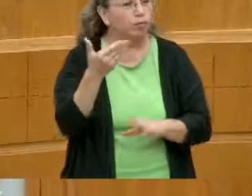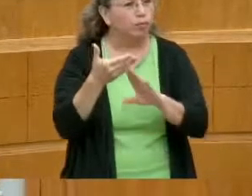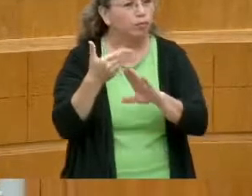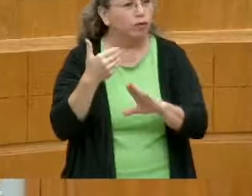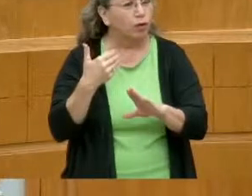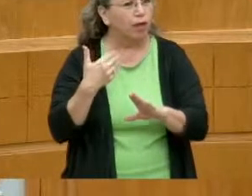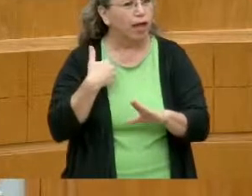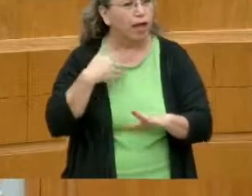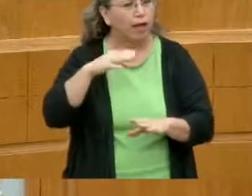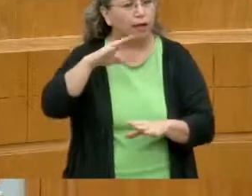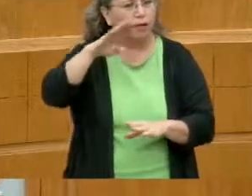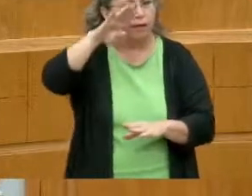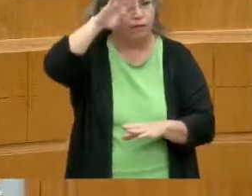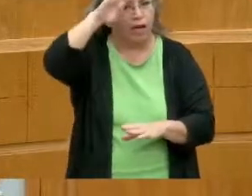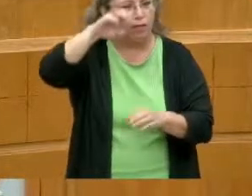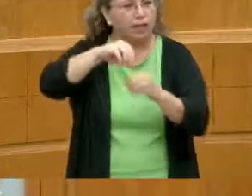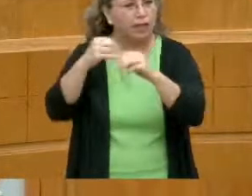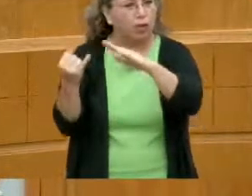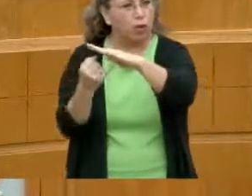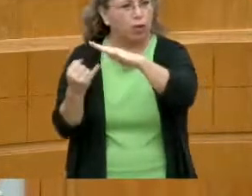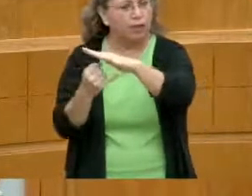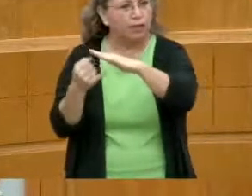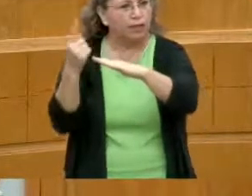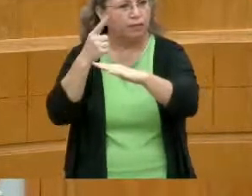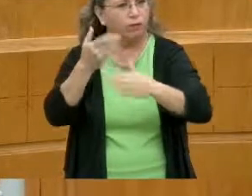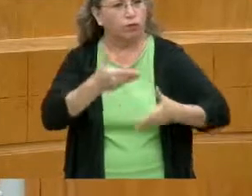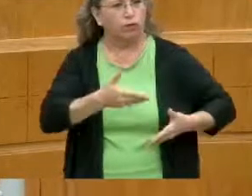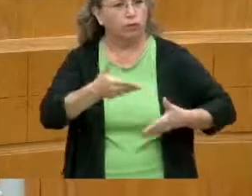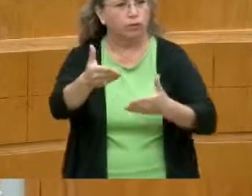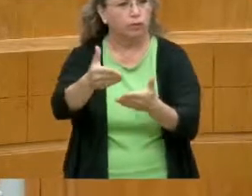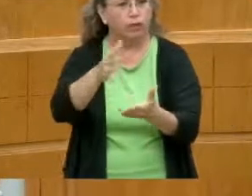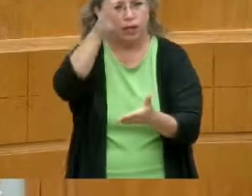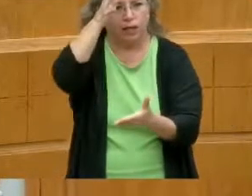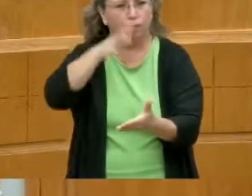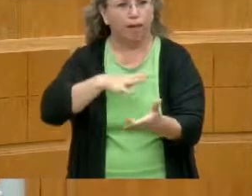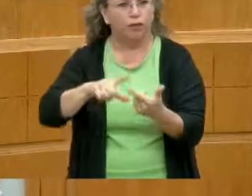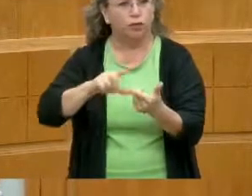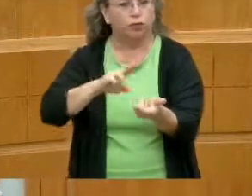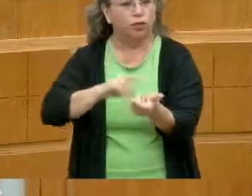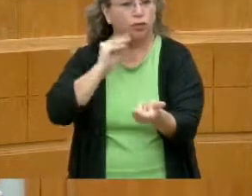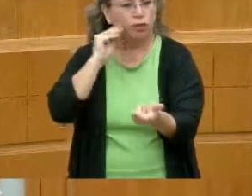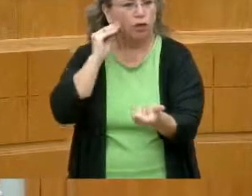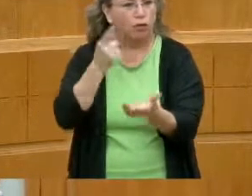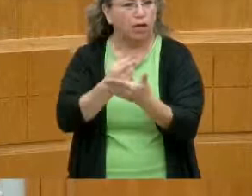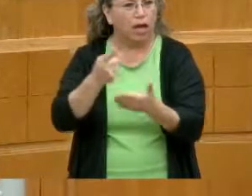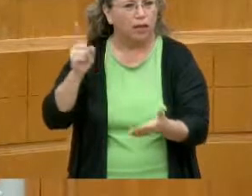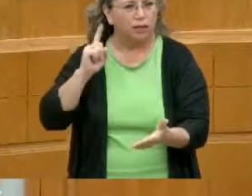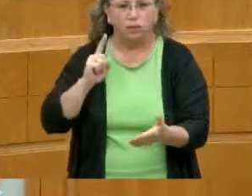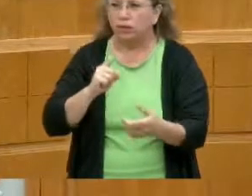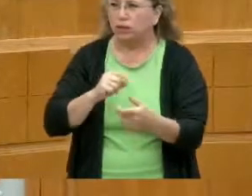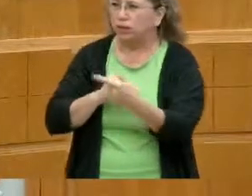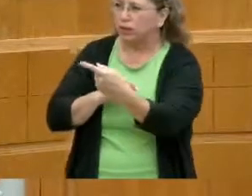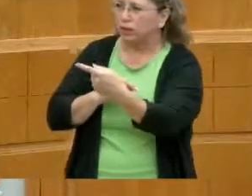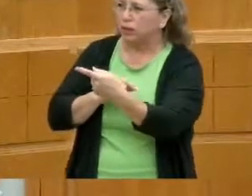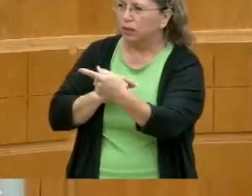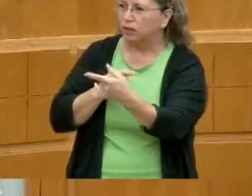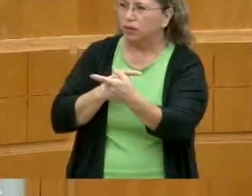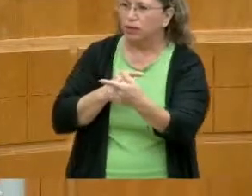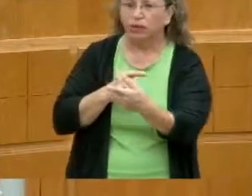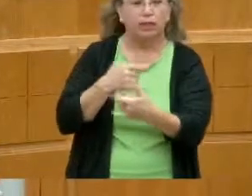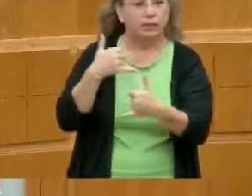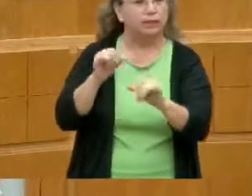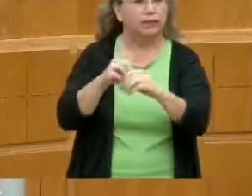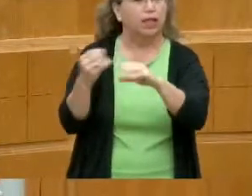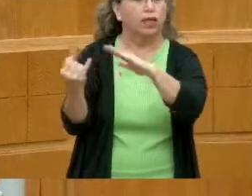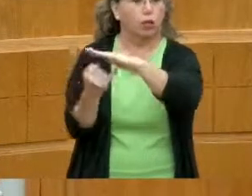for taking a man to a nursing home last week? I don't have the status of them, but as far as I know, they're still in quarantine. Yeah, they're still